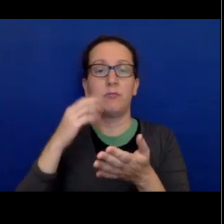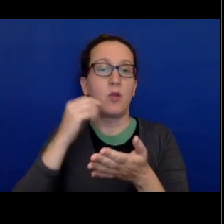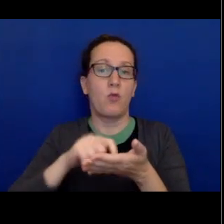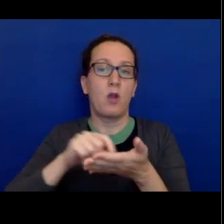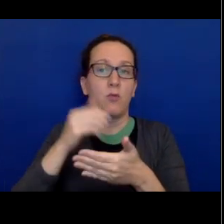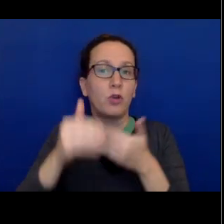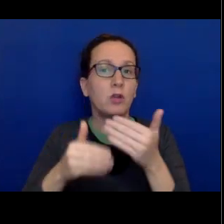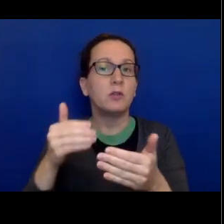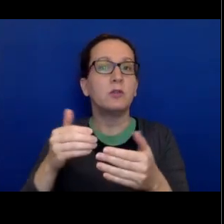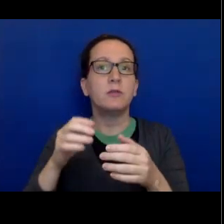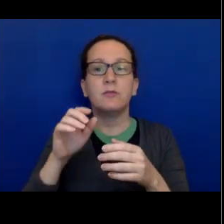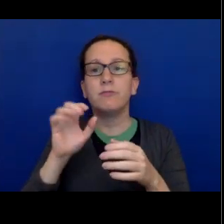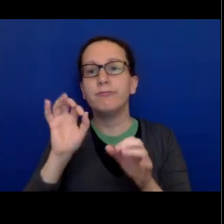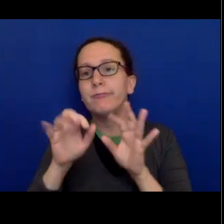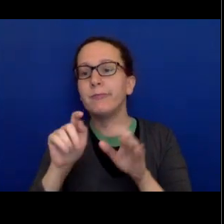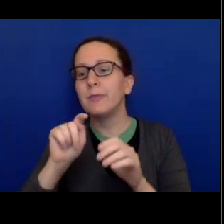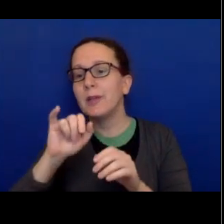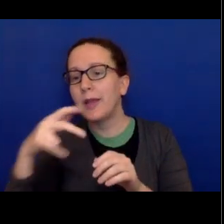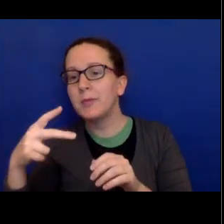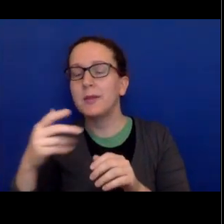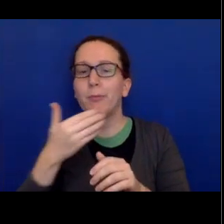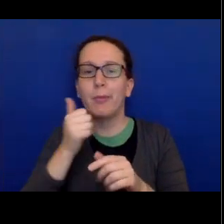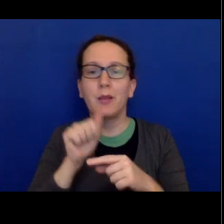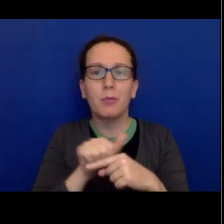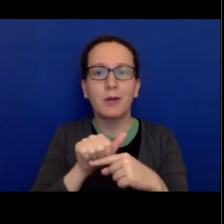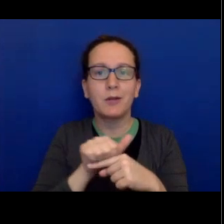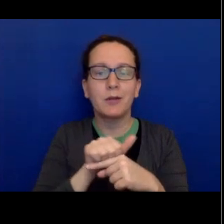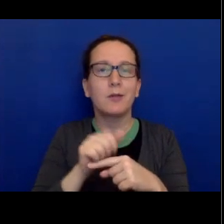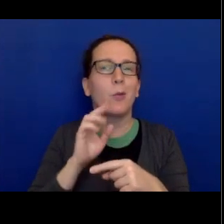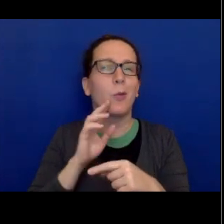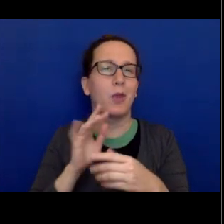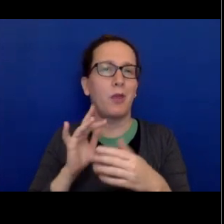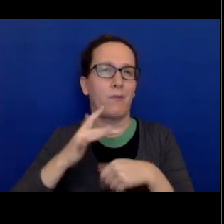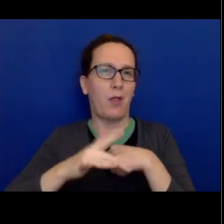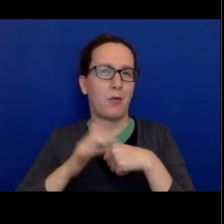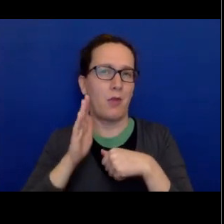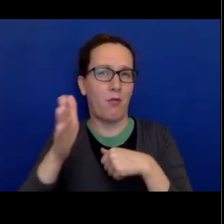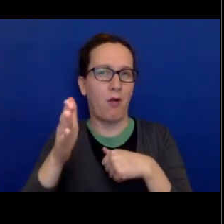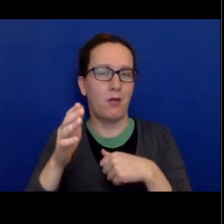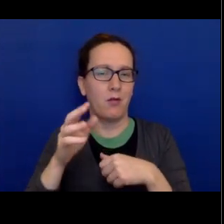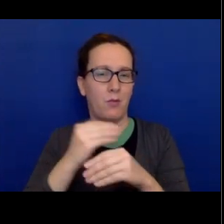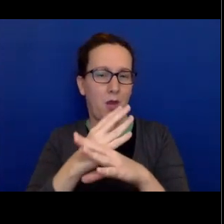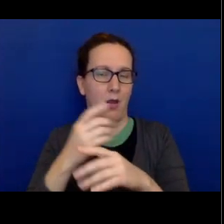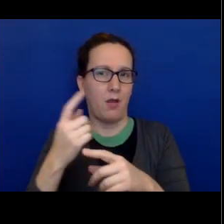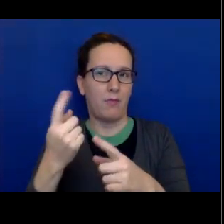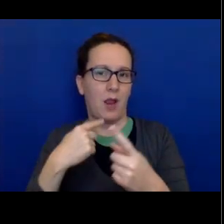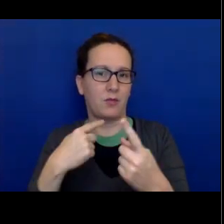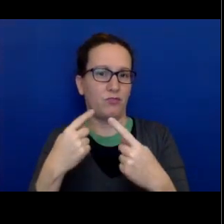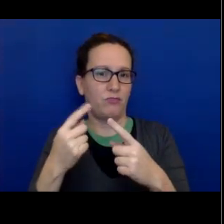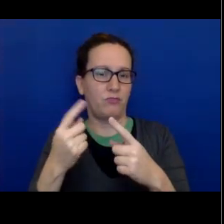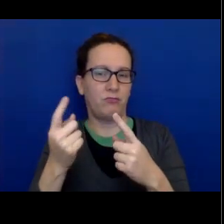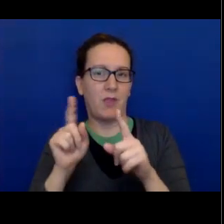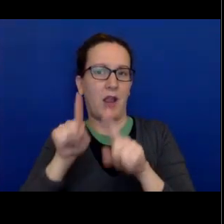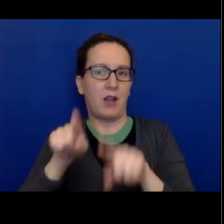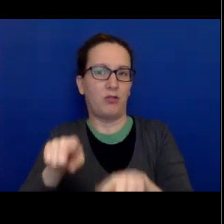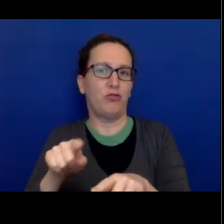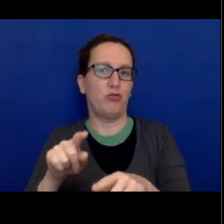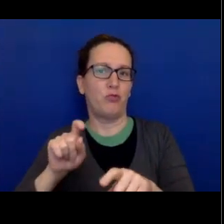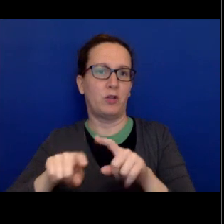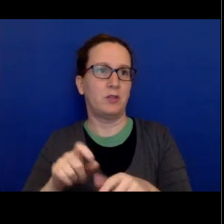their tips and best practices, and they will be available later on in the webinar to answer your questions. So